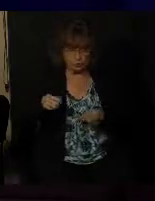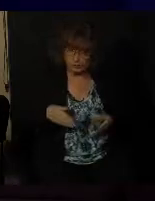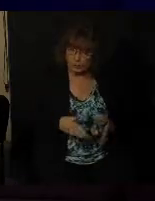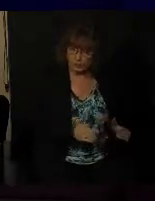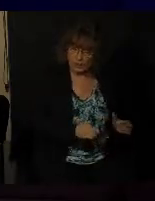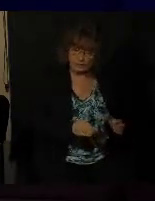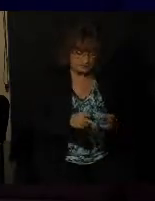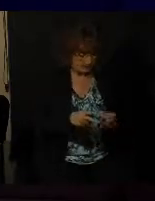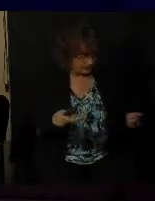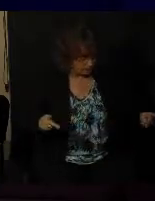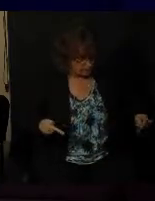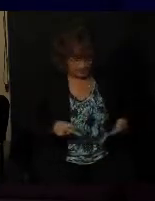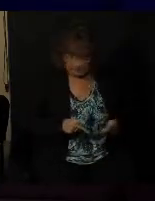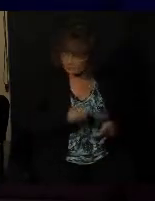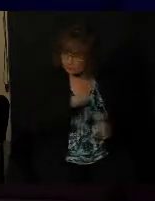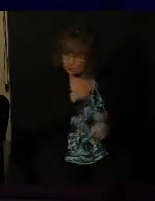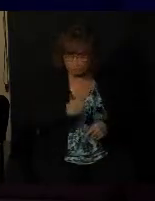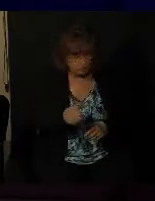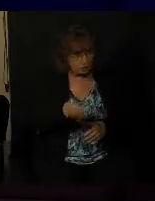idea.